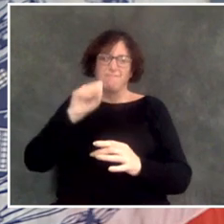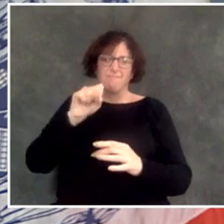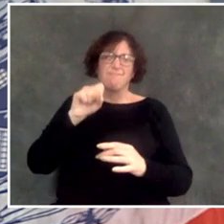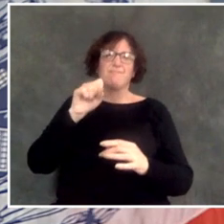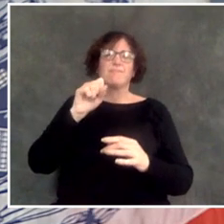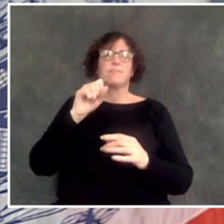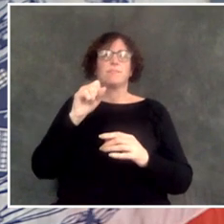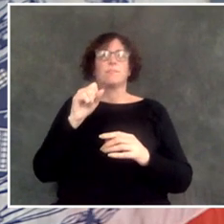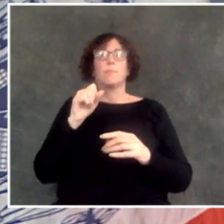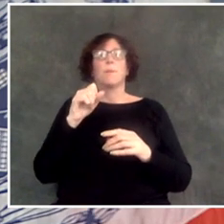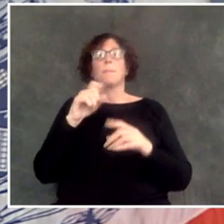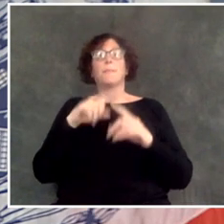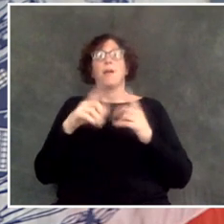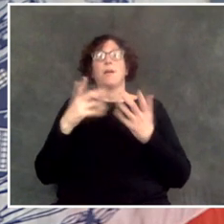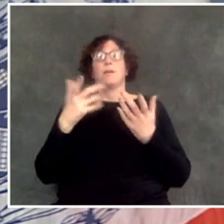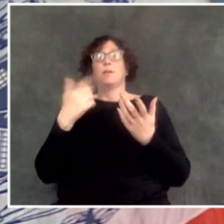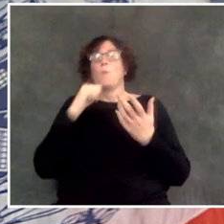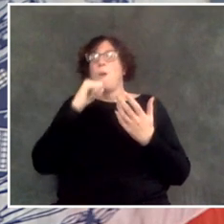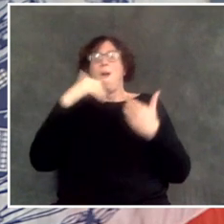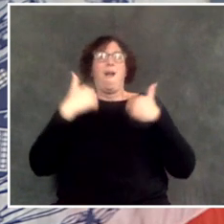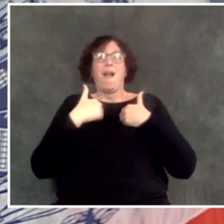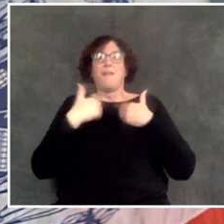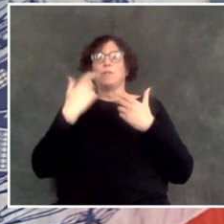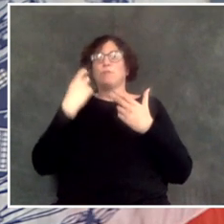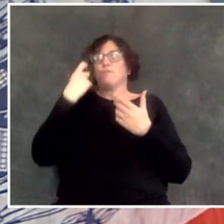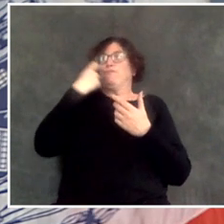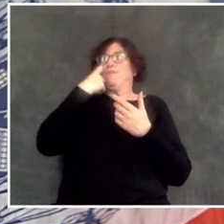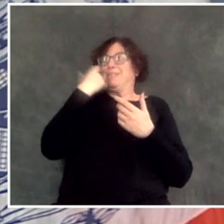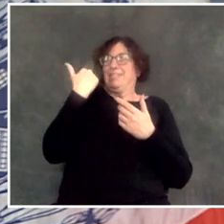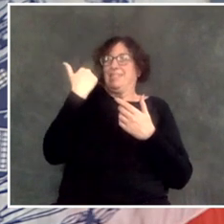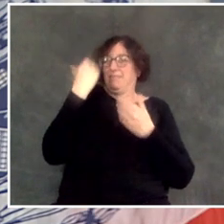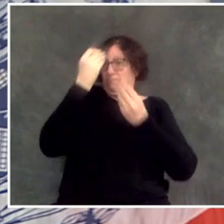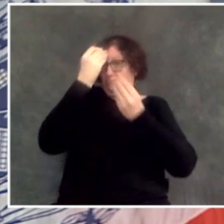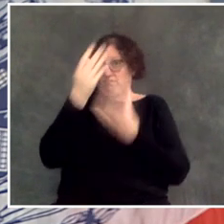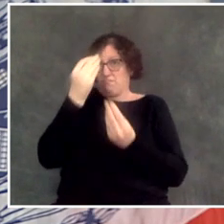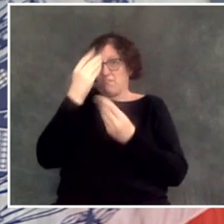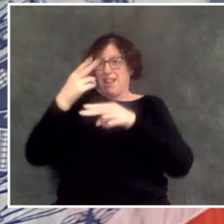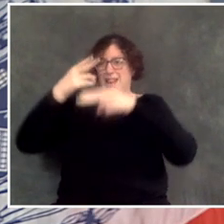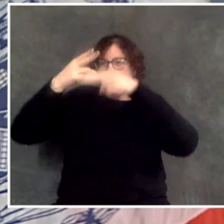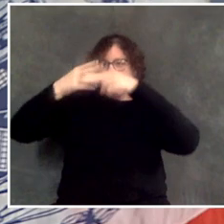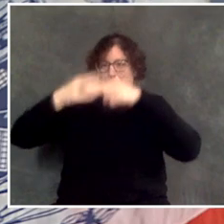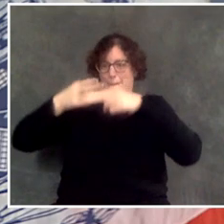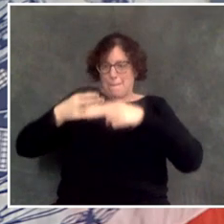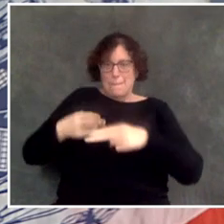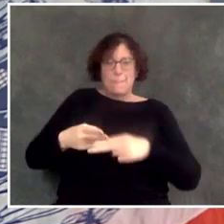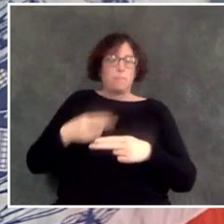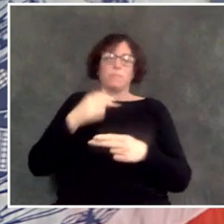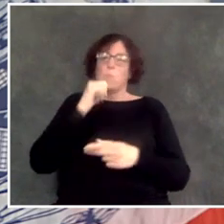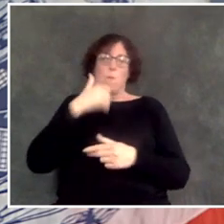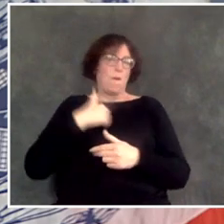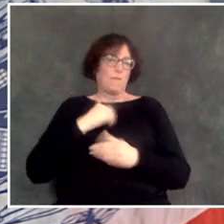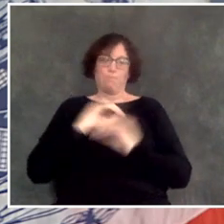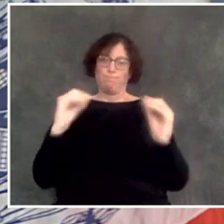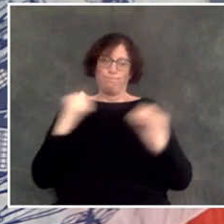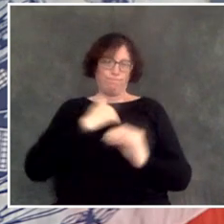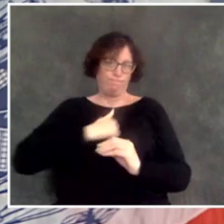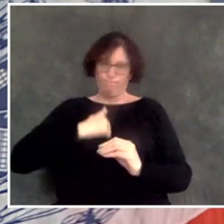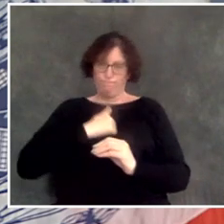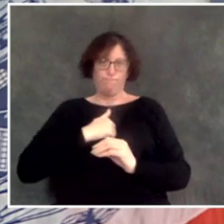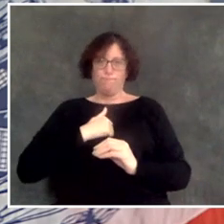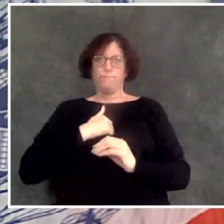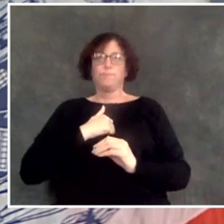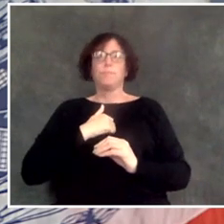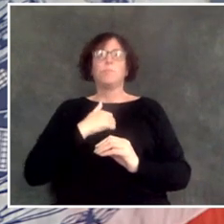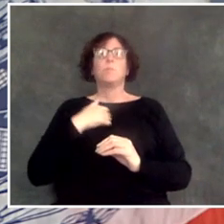latest update, and I care about every single one of our colleagues in public service we lost, but I don't have the latest update. We'll get that to you right